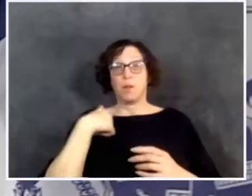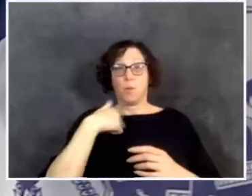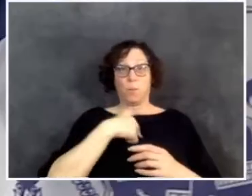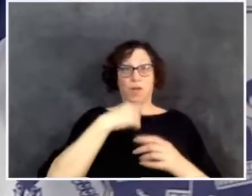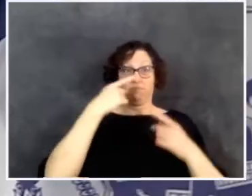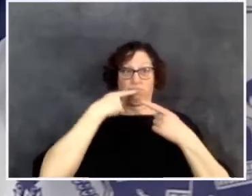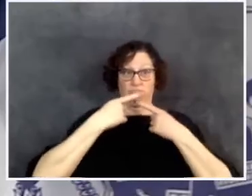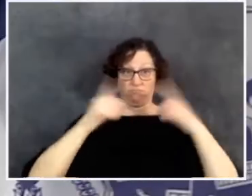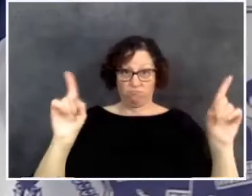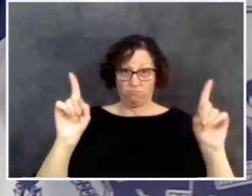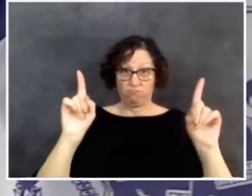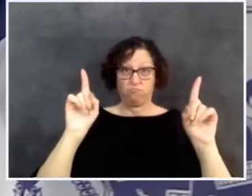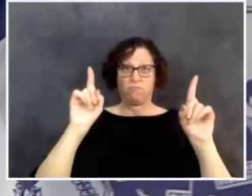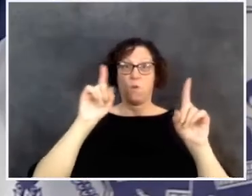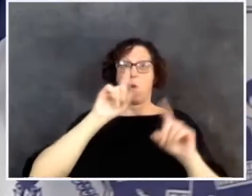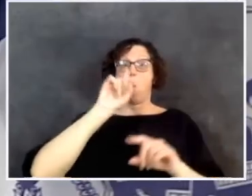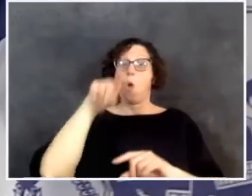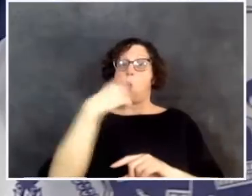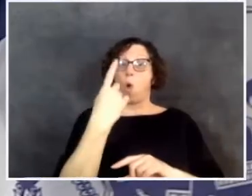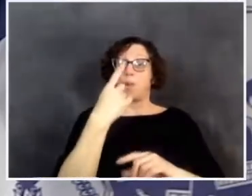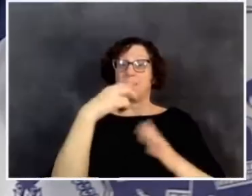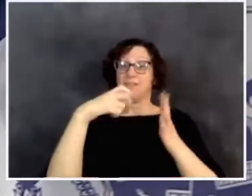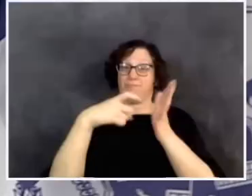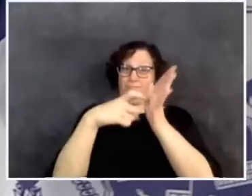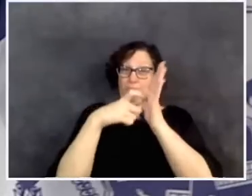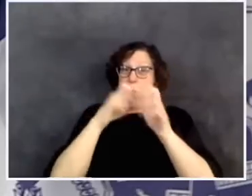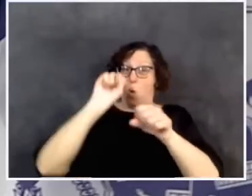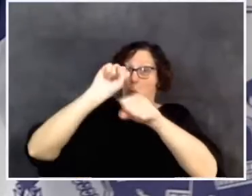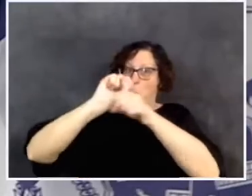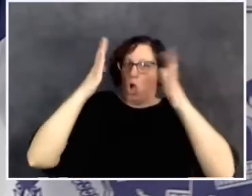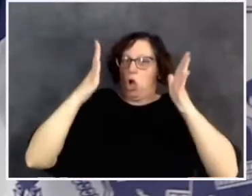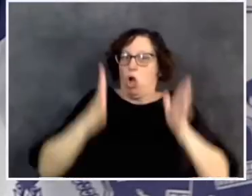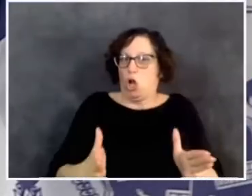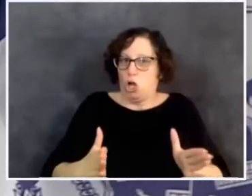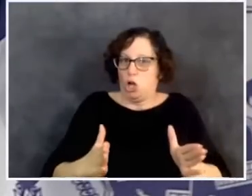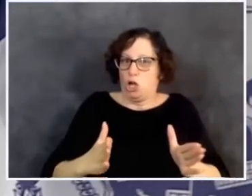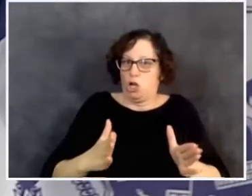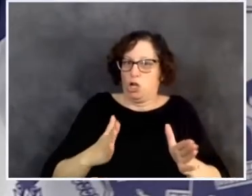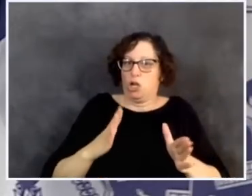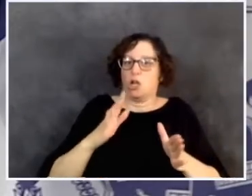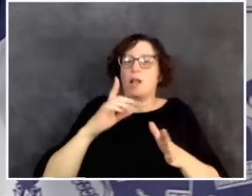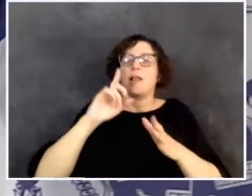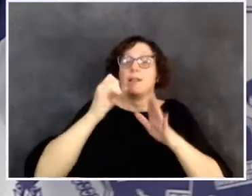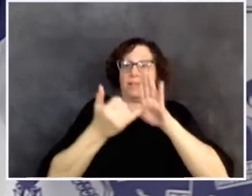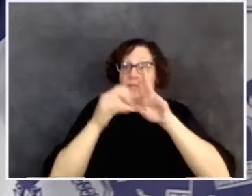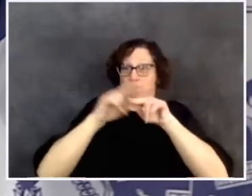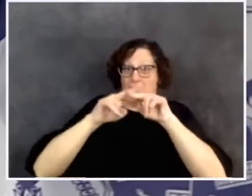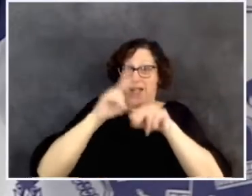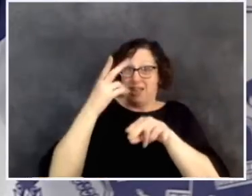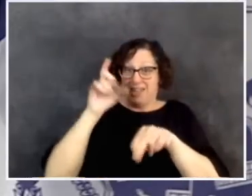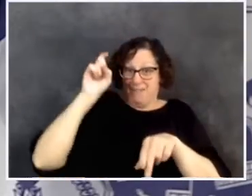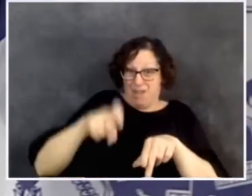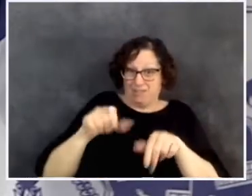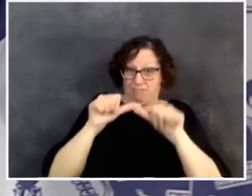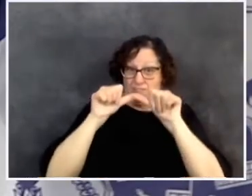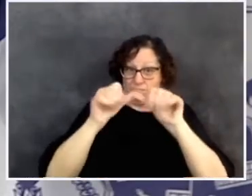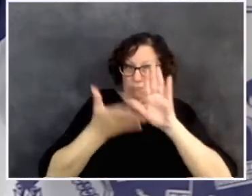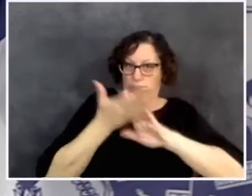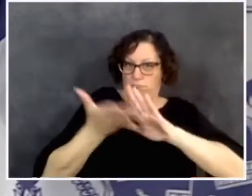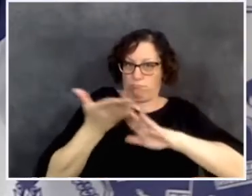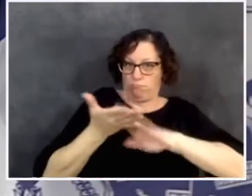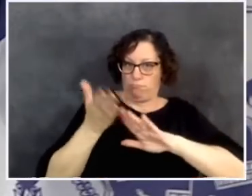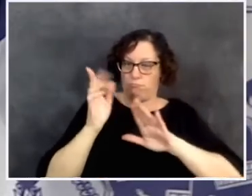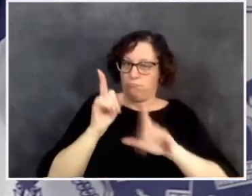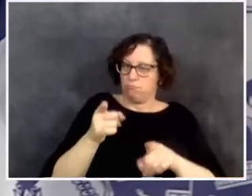allows for social distancing. And they are still the best way, and the buses, of course, for people to get around. As we start